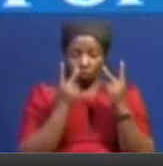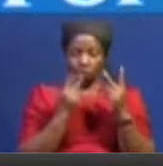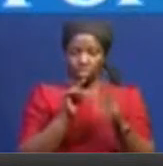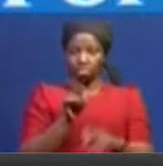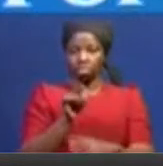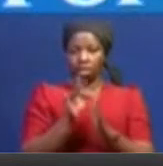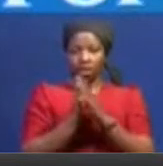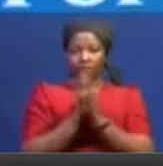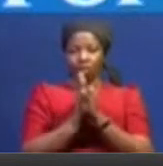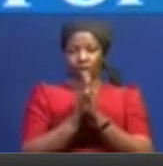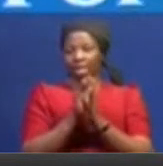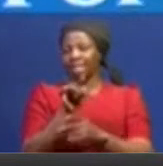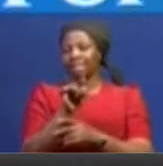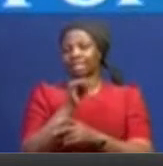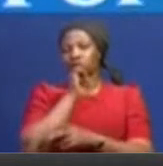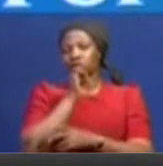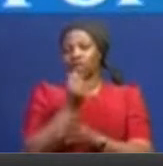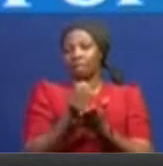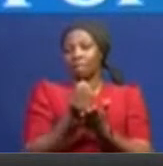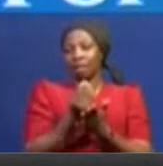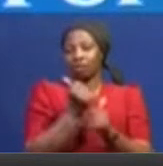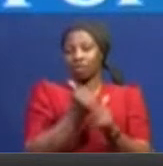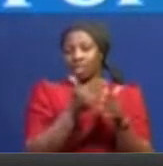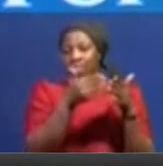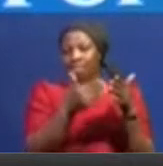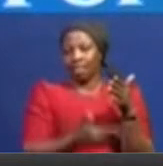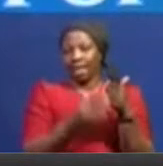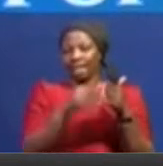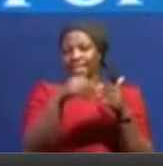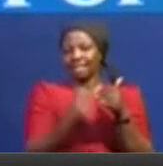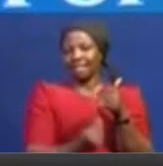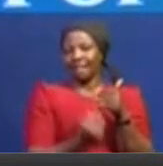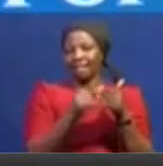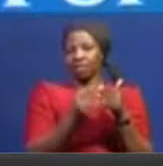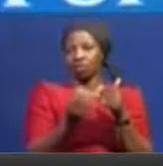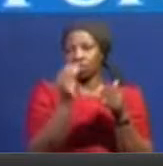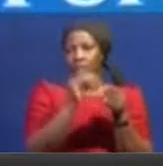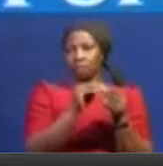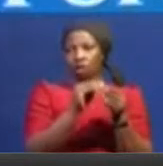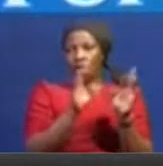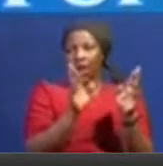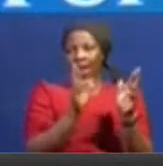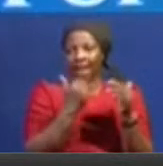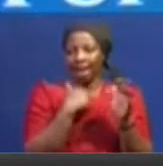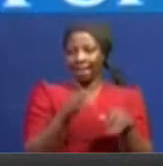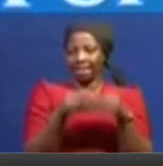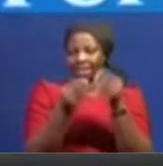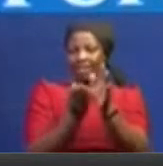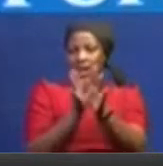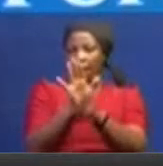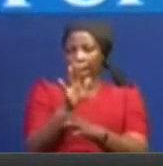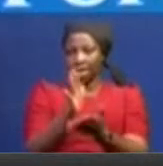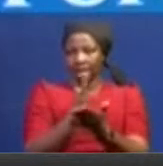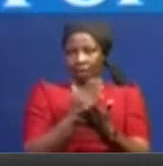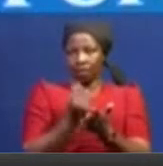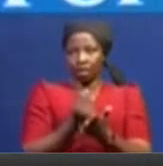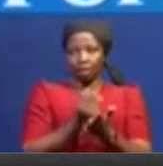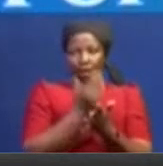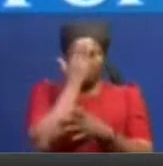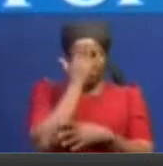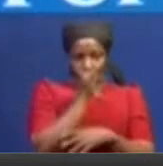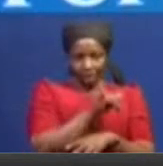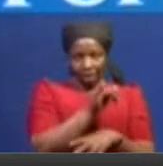wasn't just the amount that was in the check. It was more than that. I had already given back some of it because at that time the business was